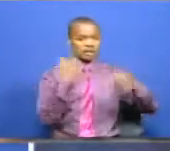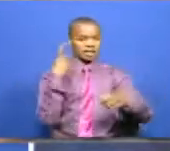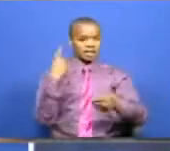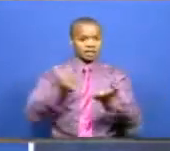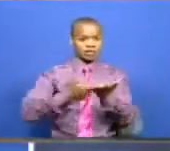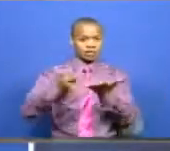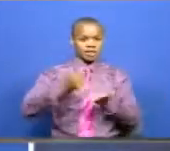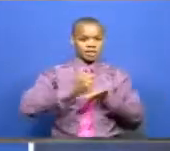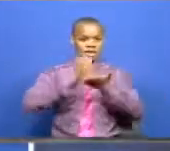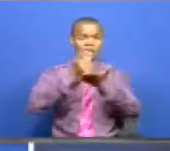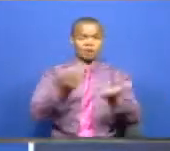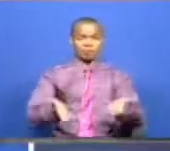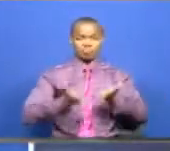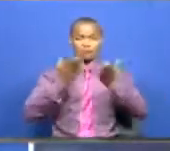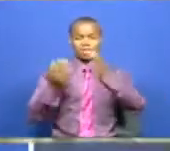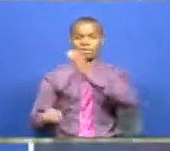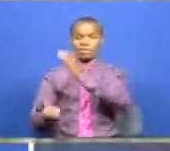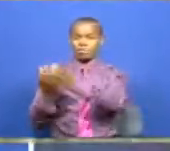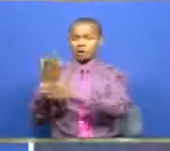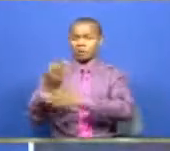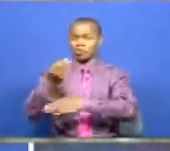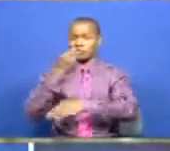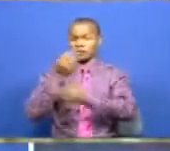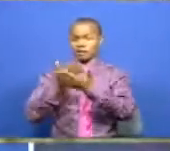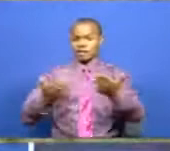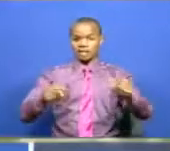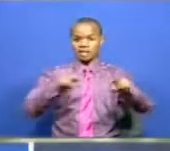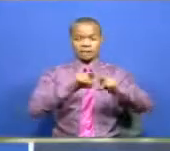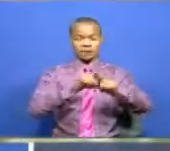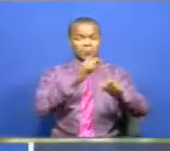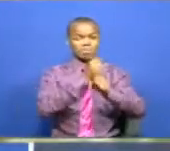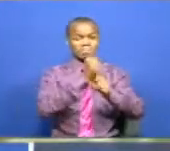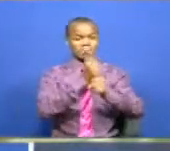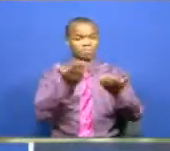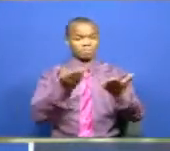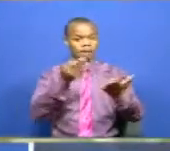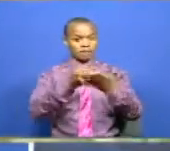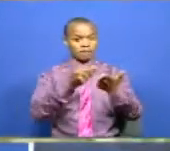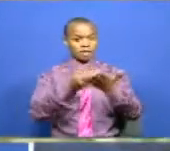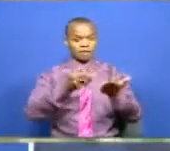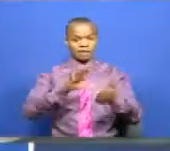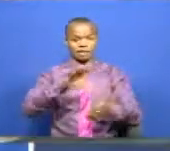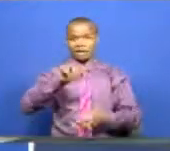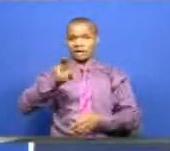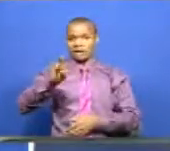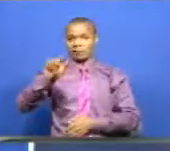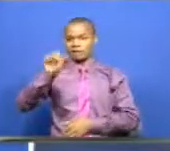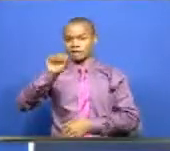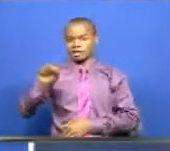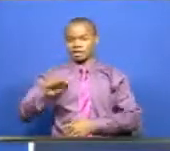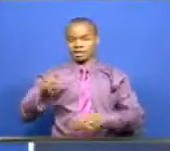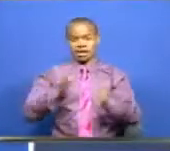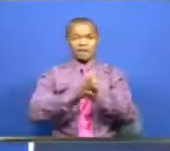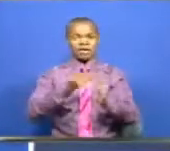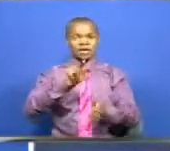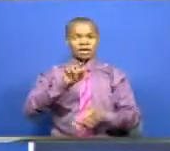also helped boost production of food produce that has seen prices of cabbages, tomatoes and maize flour reduce.